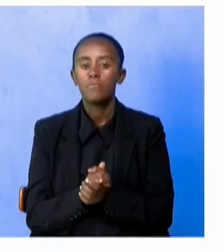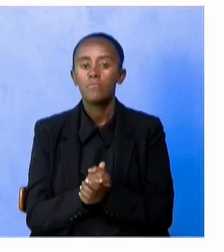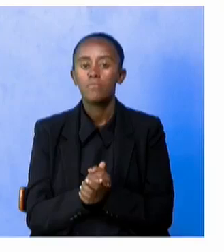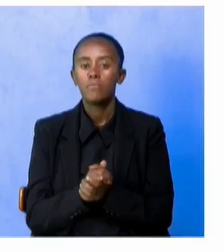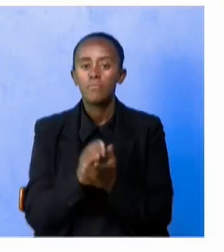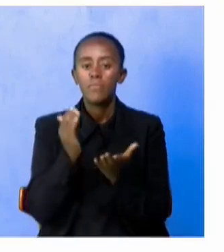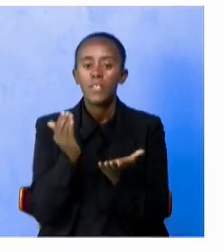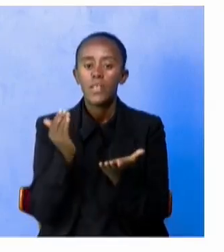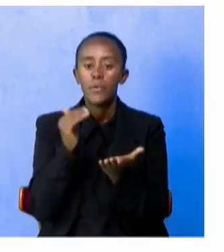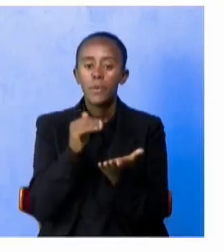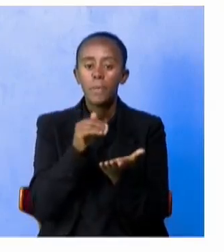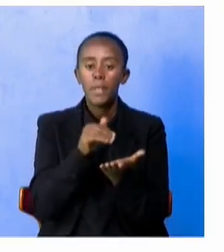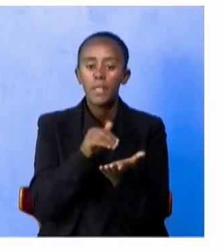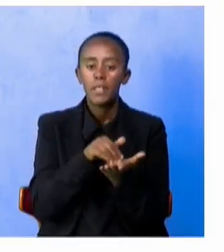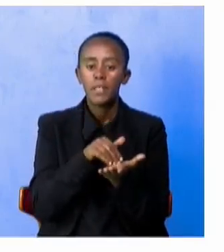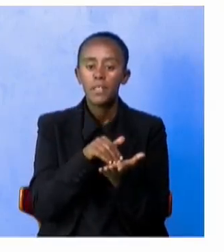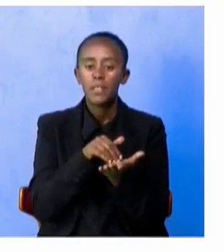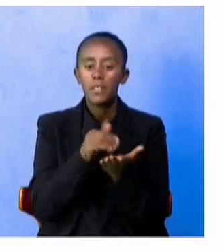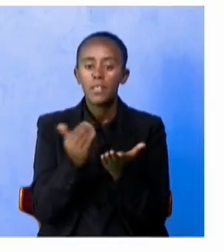actions